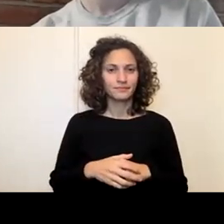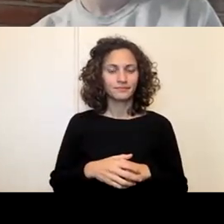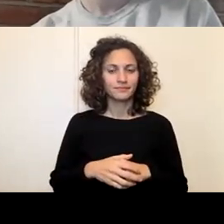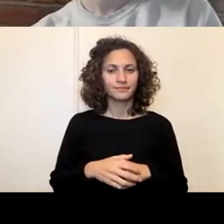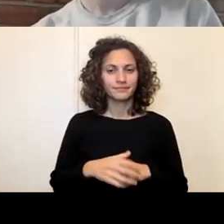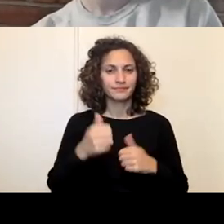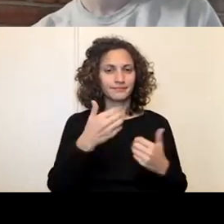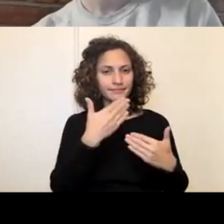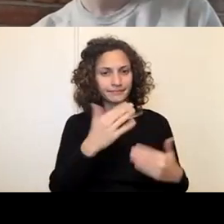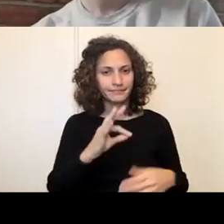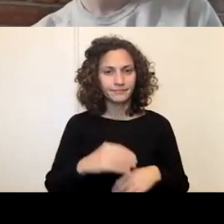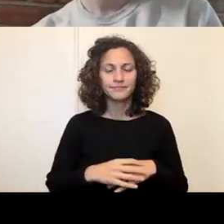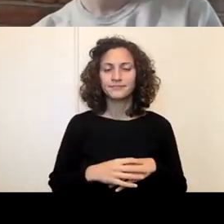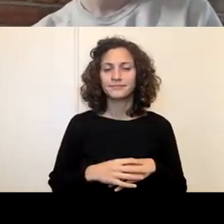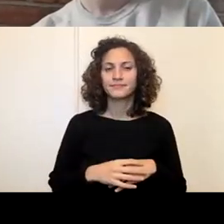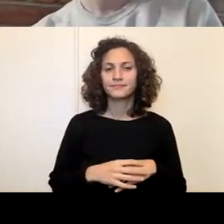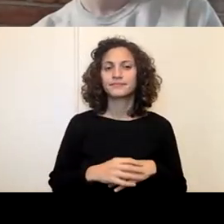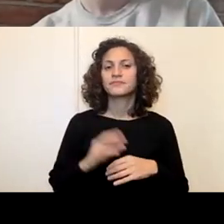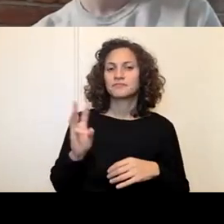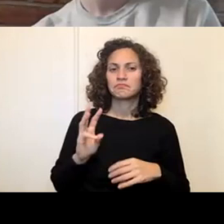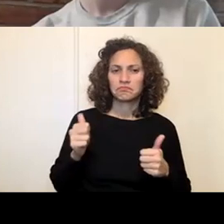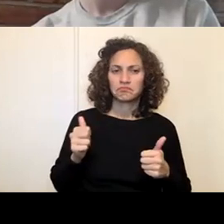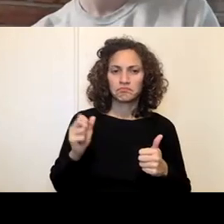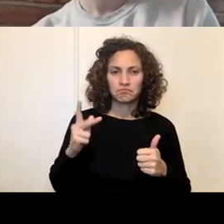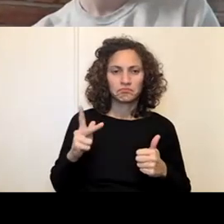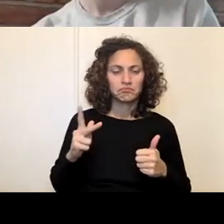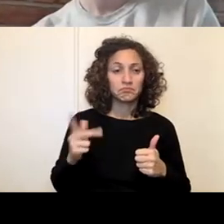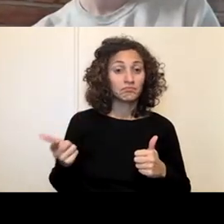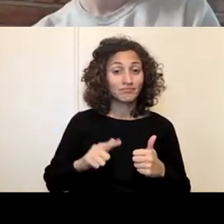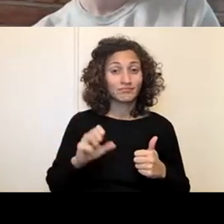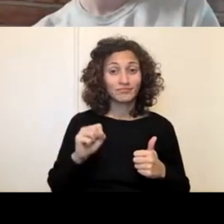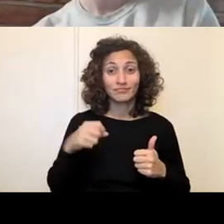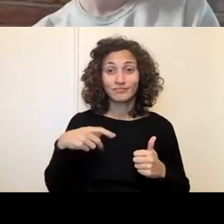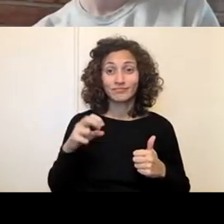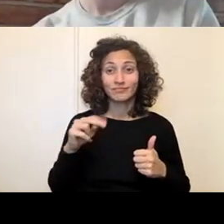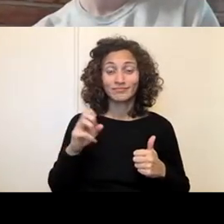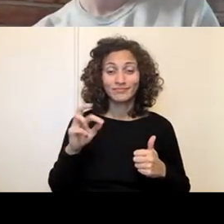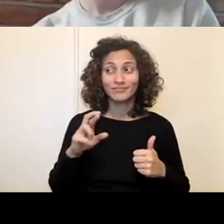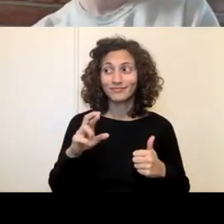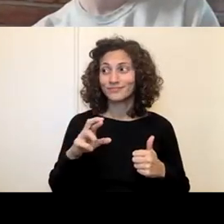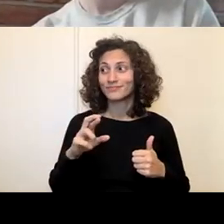you. Awesome. Spencer, do you want to go?